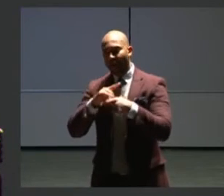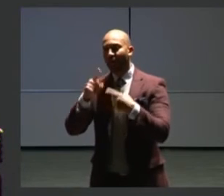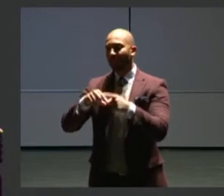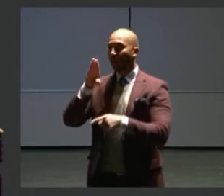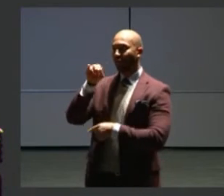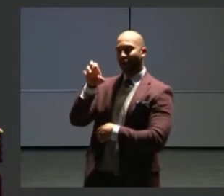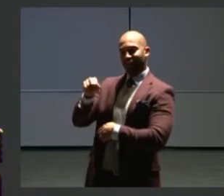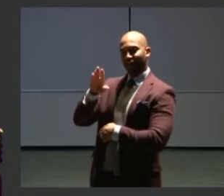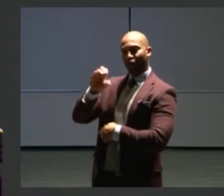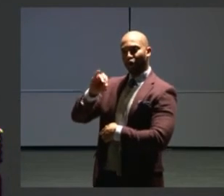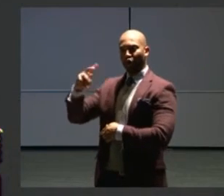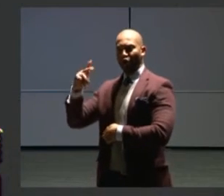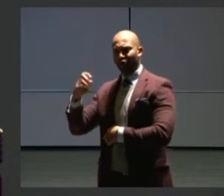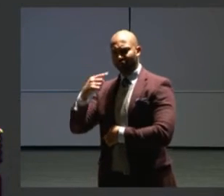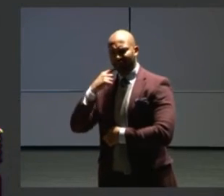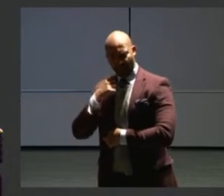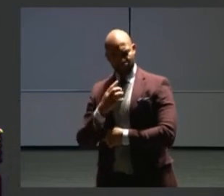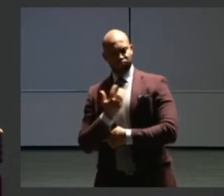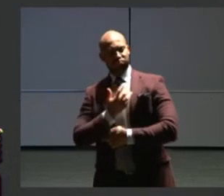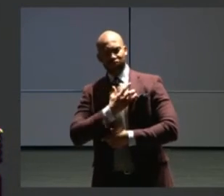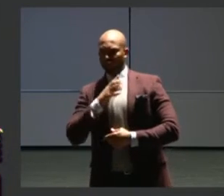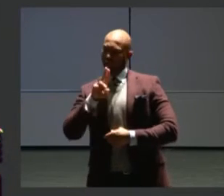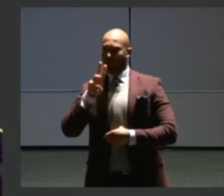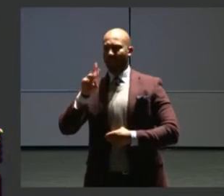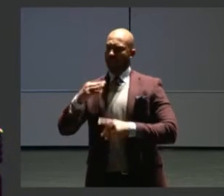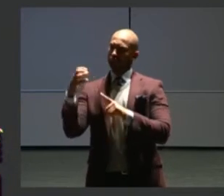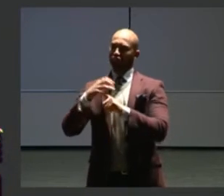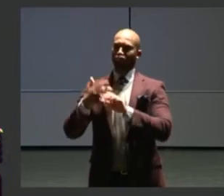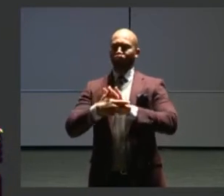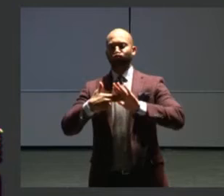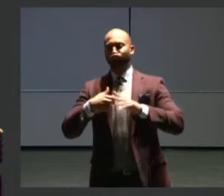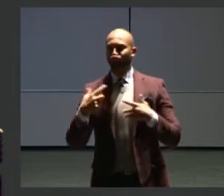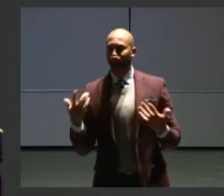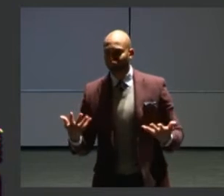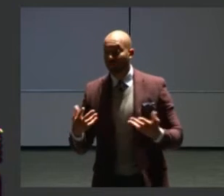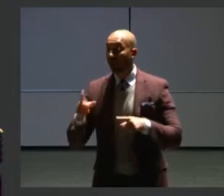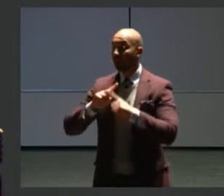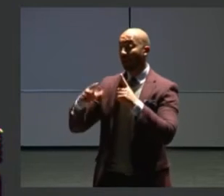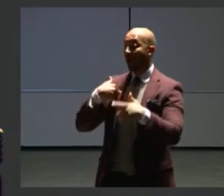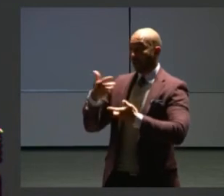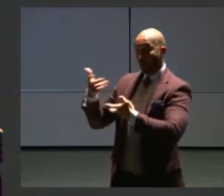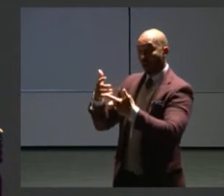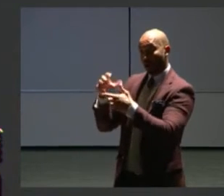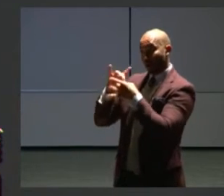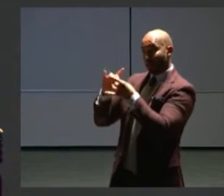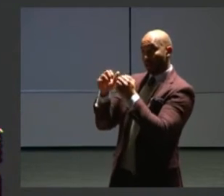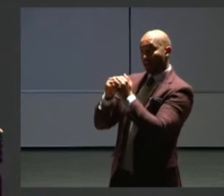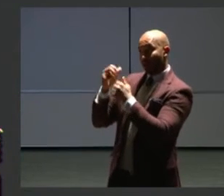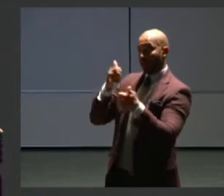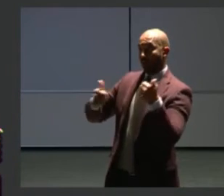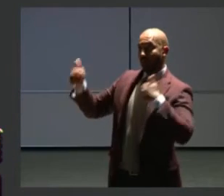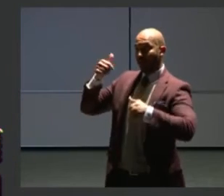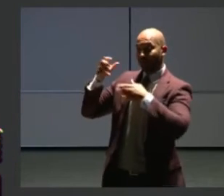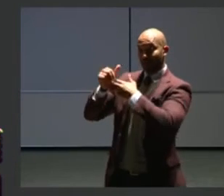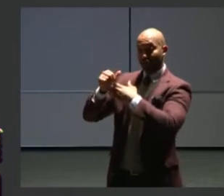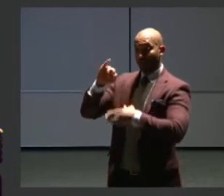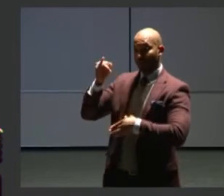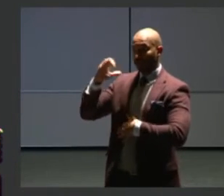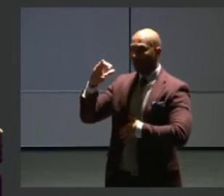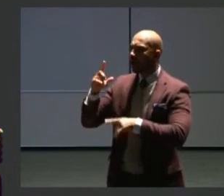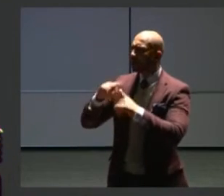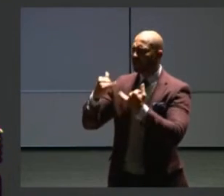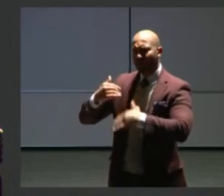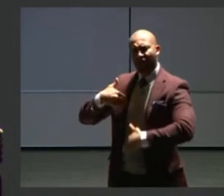today. I have had additional meetings with senior leadership at Johnson Controls, and guess what? We're building even more powerful relations that